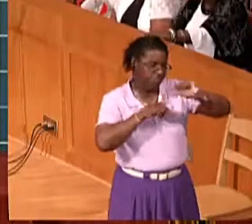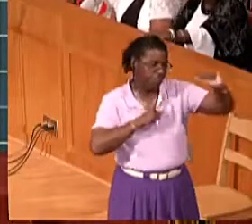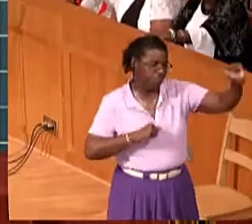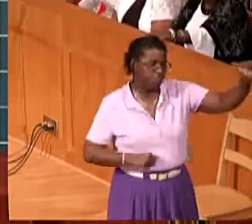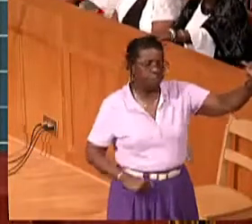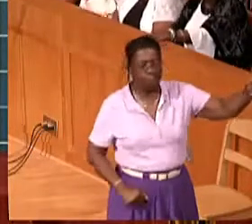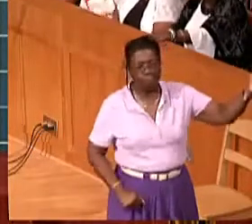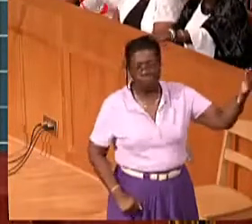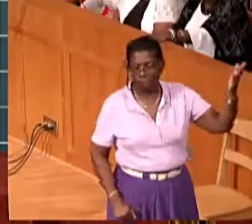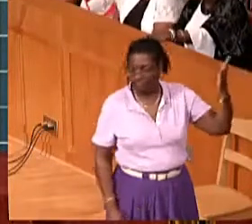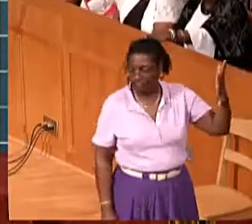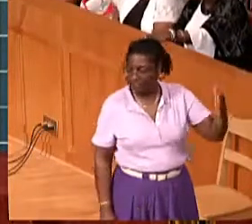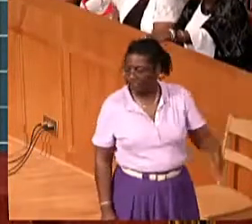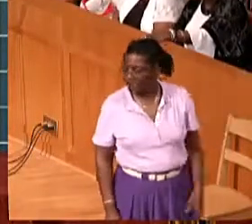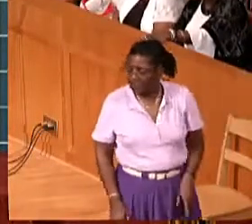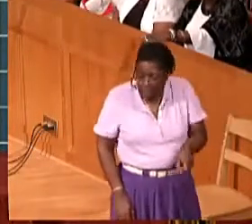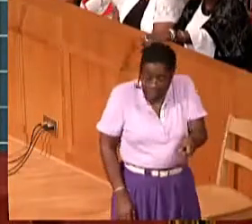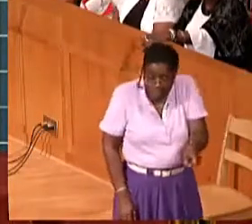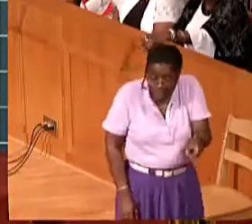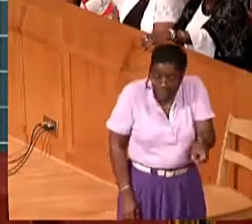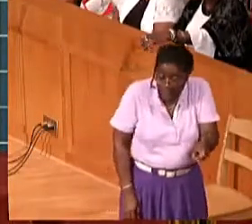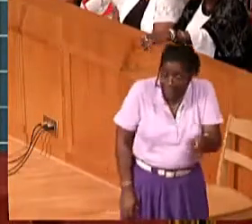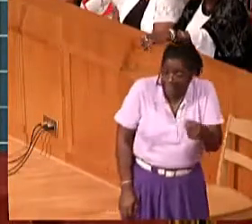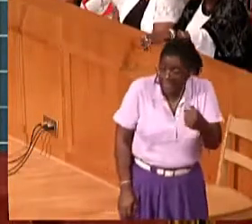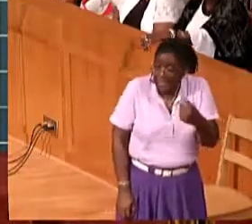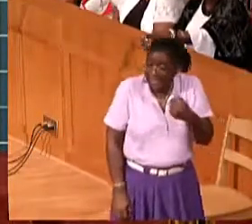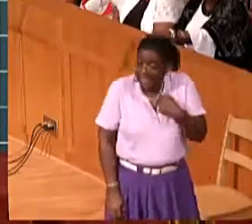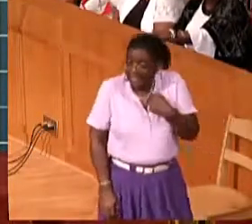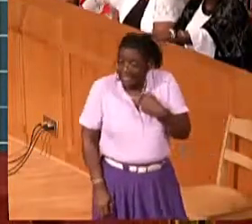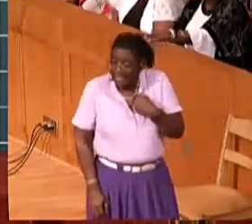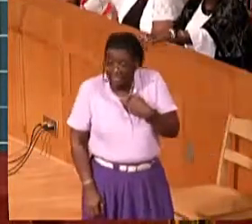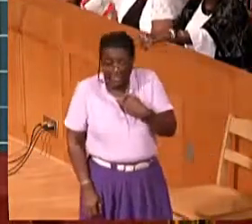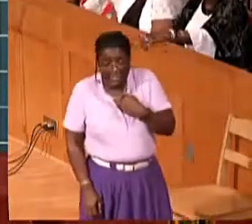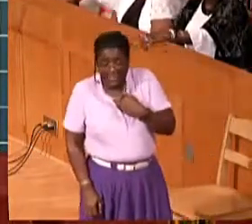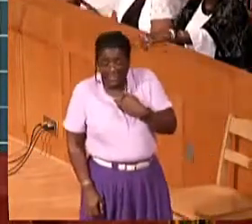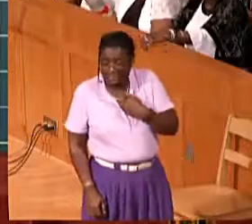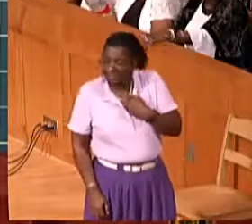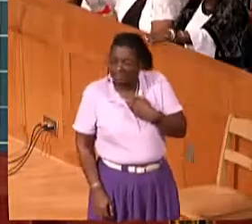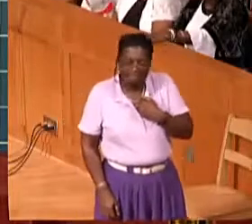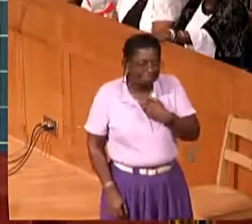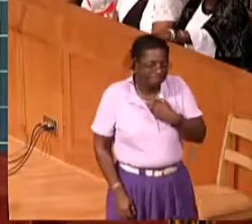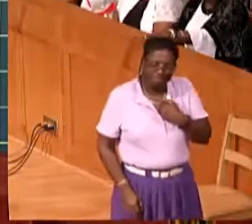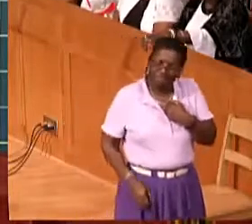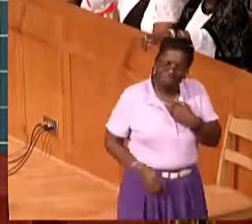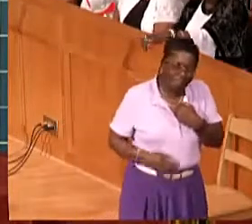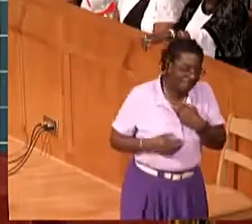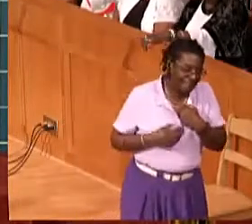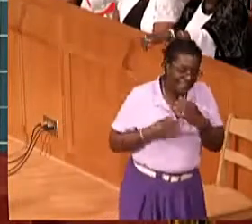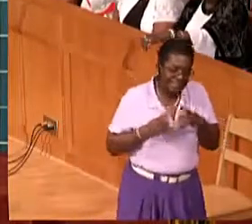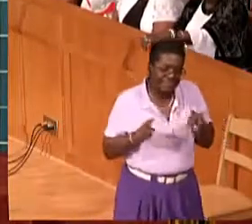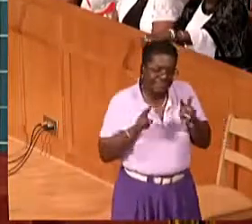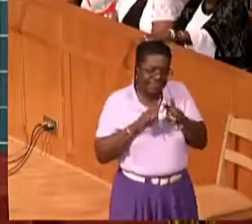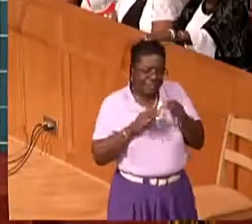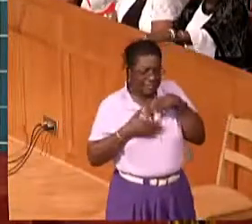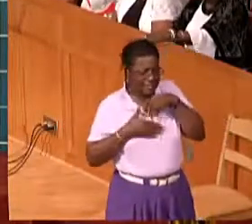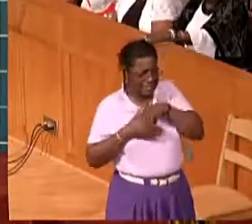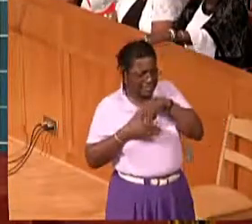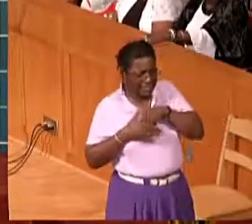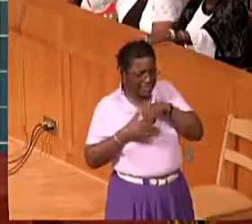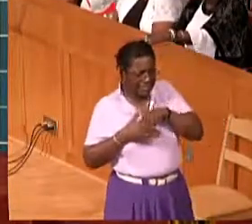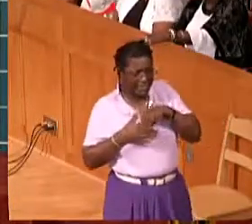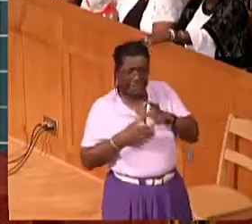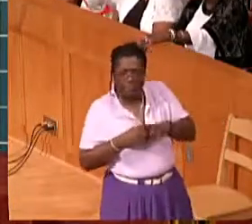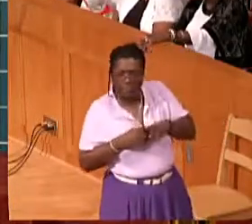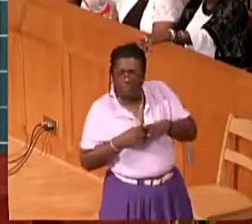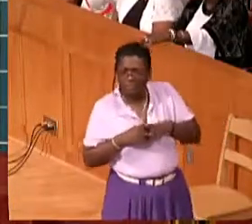this? Look, you need to have some virtue on the inside. Amen. You put all of that time to the